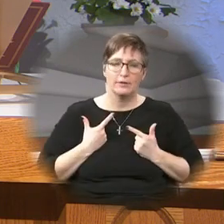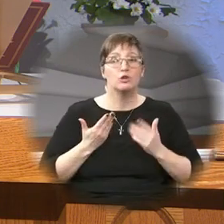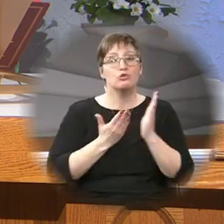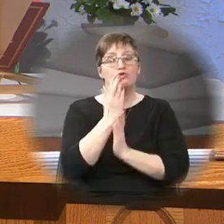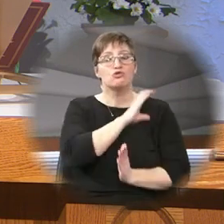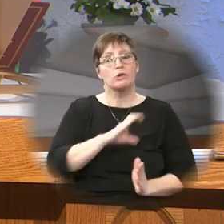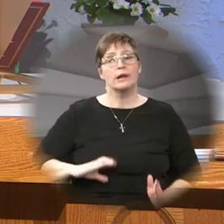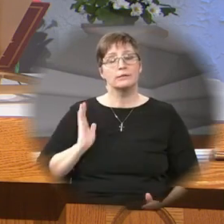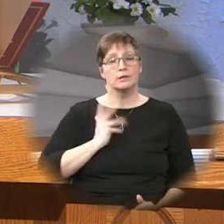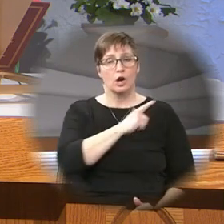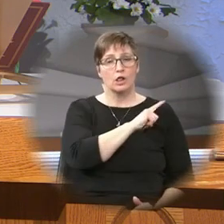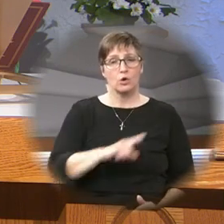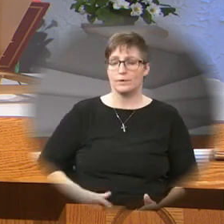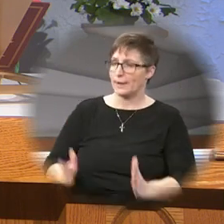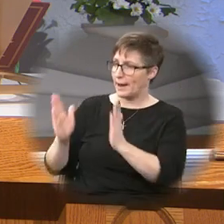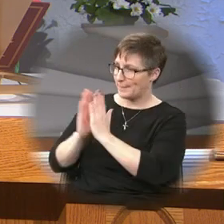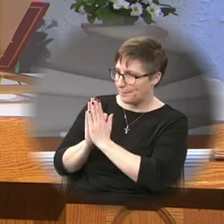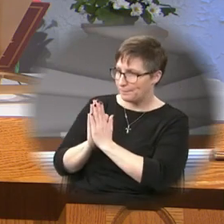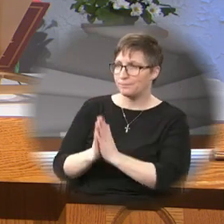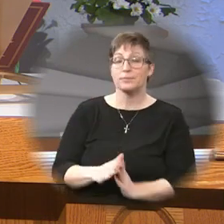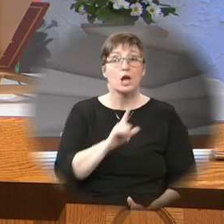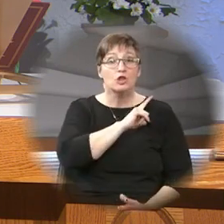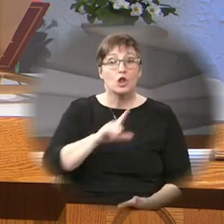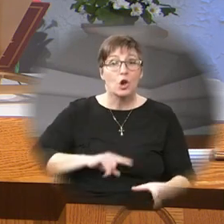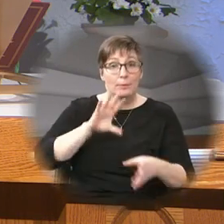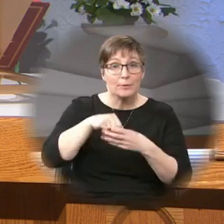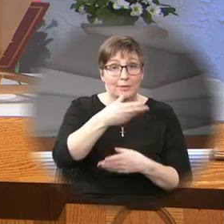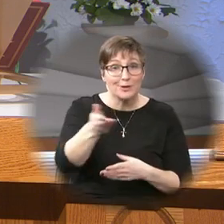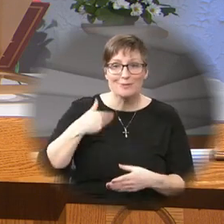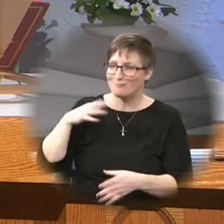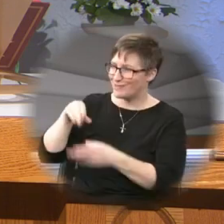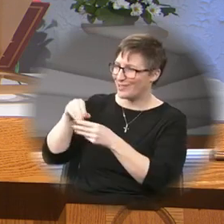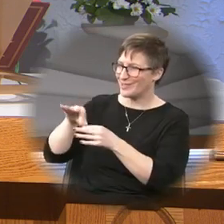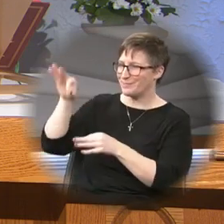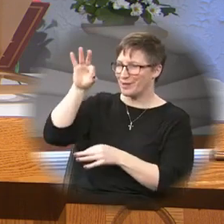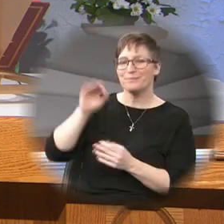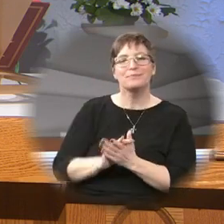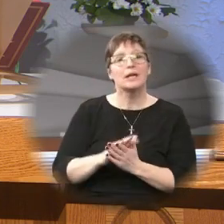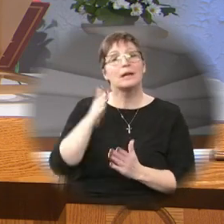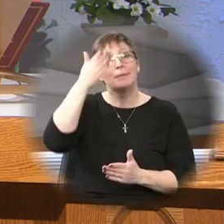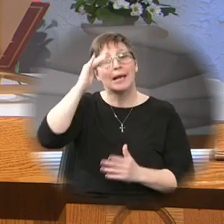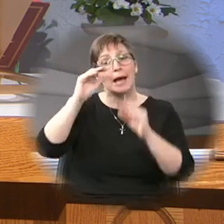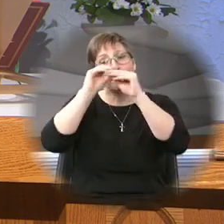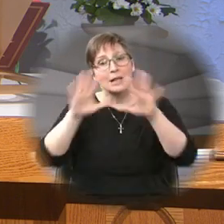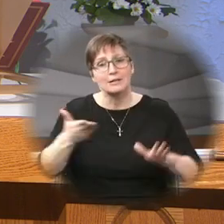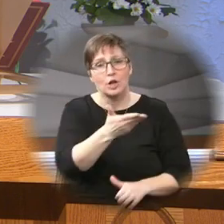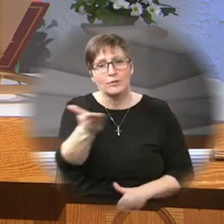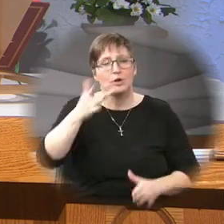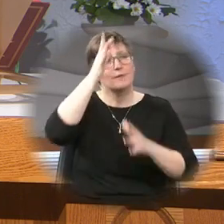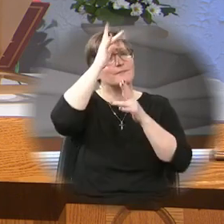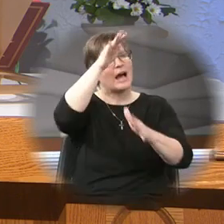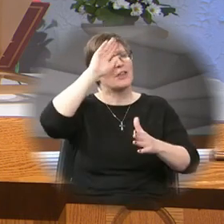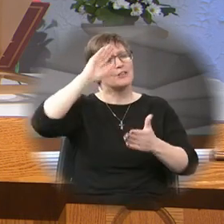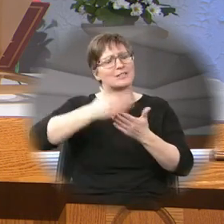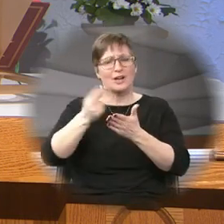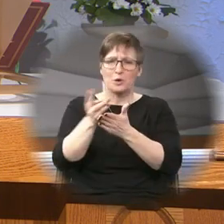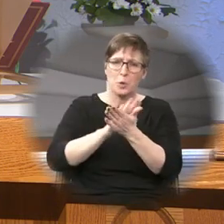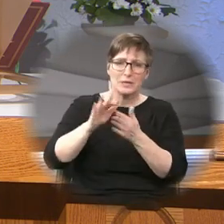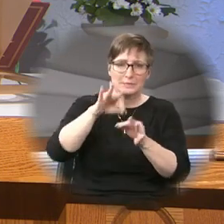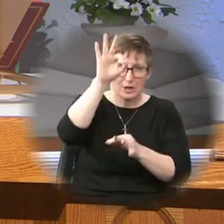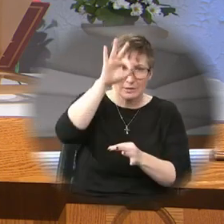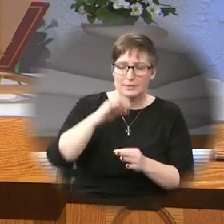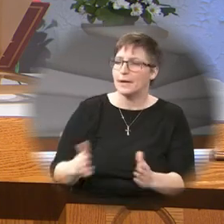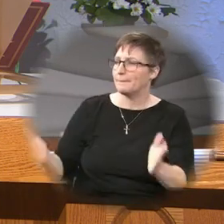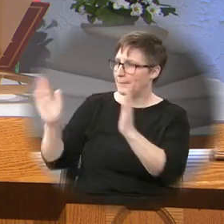Through Christ our Lord. Amen. The Lord be with you. And with your spirit. May Almighty God bless you, the Father, the Son, and the